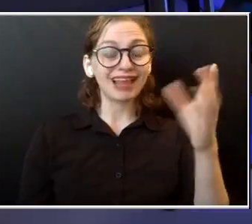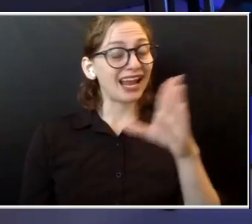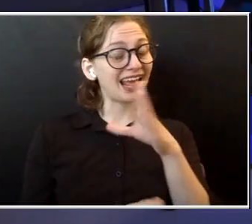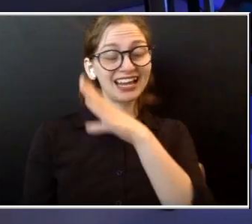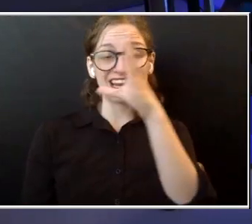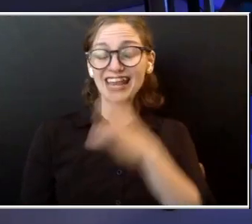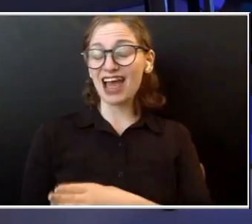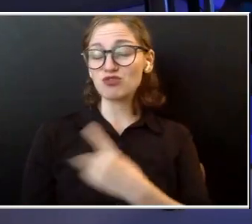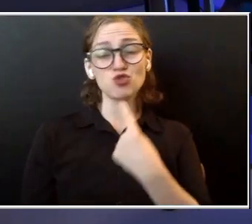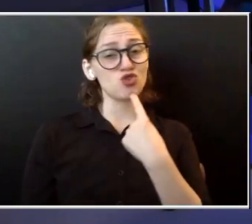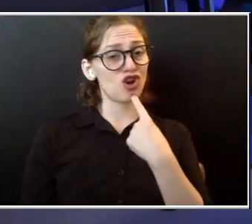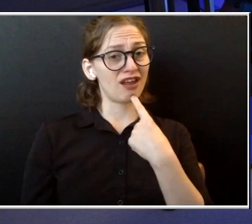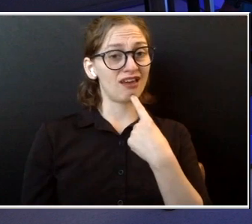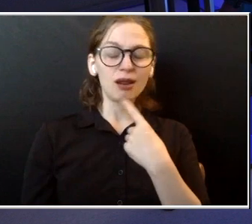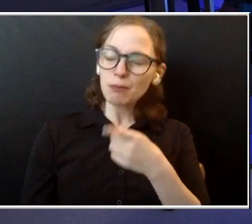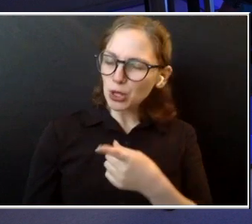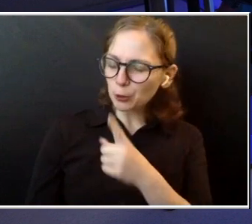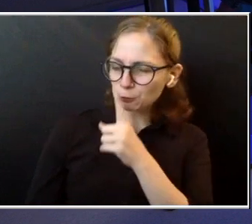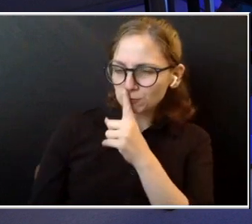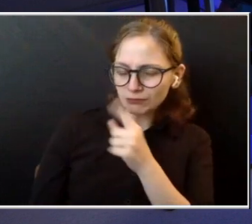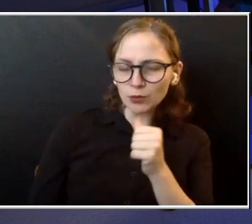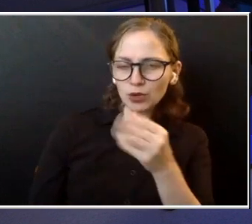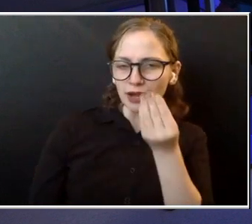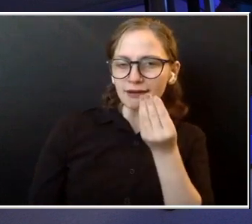him you were being tested, right? This well, is